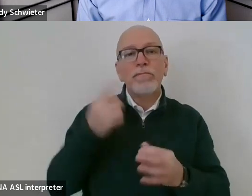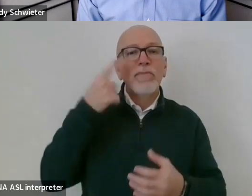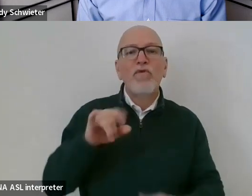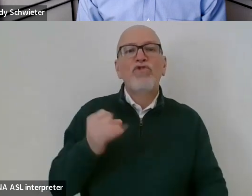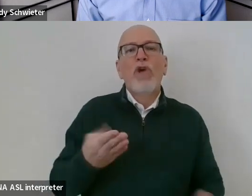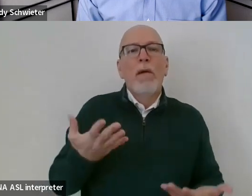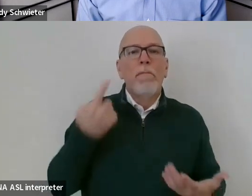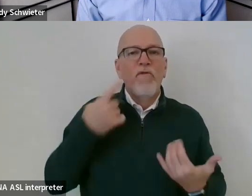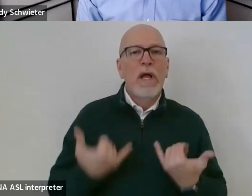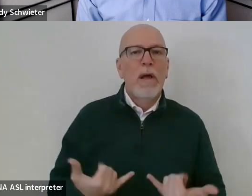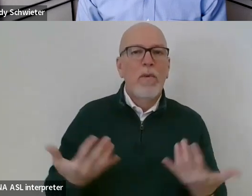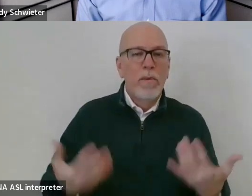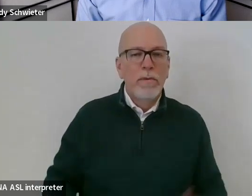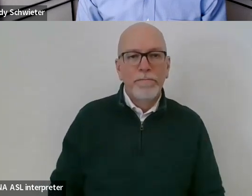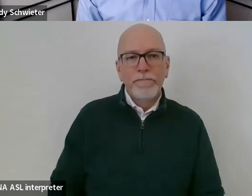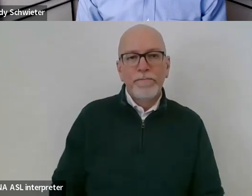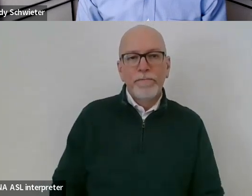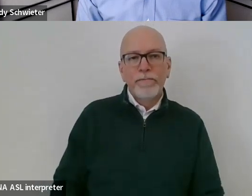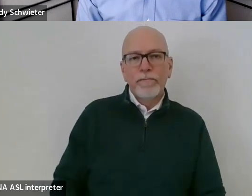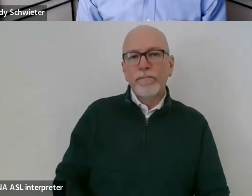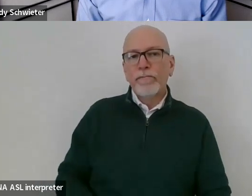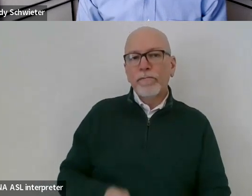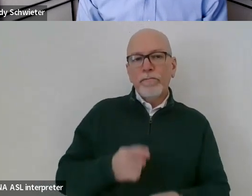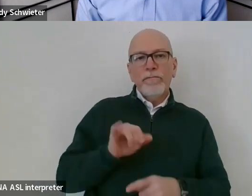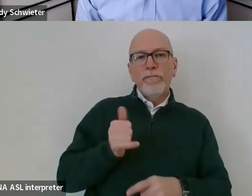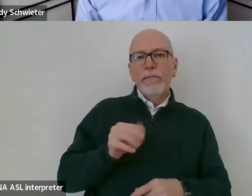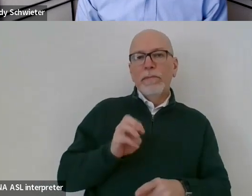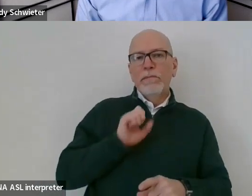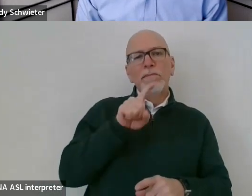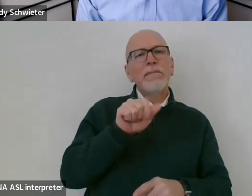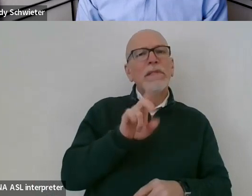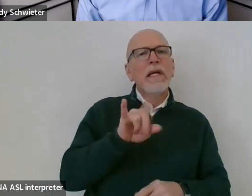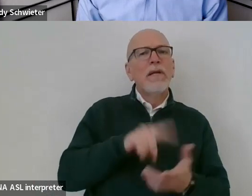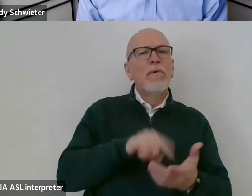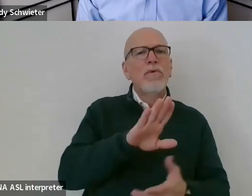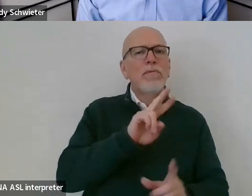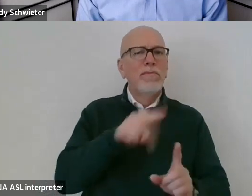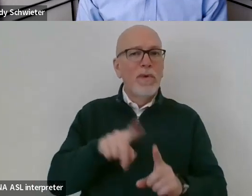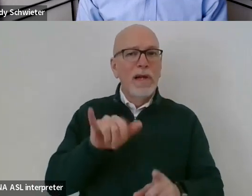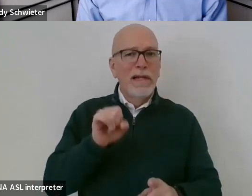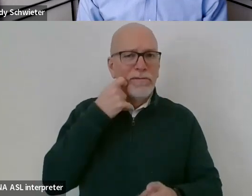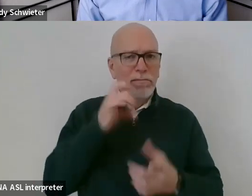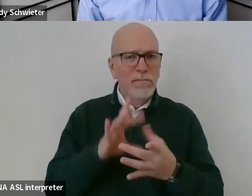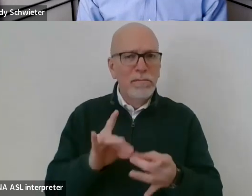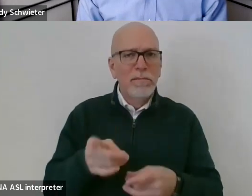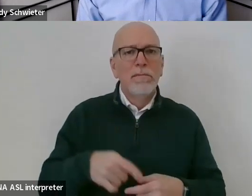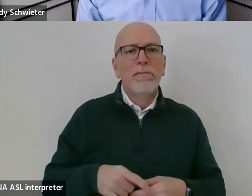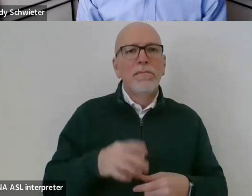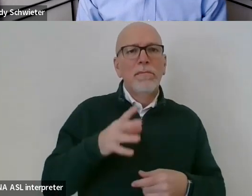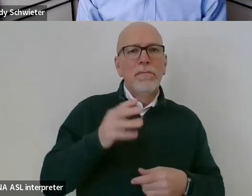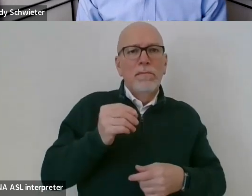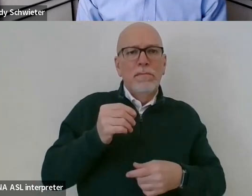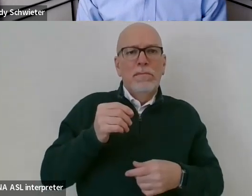job. So Andy, what was your take on what Lisa just said? And,